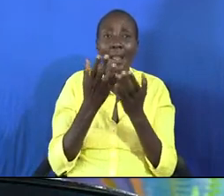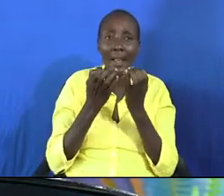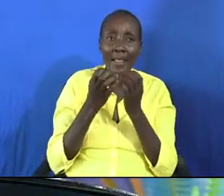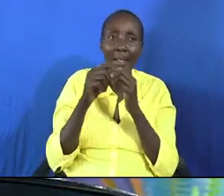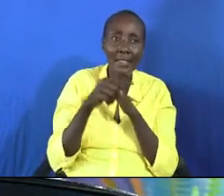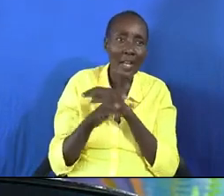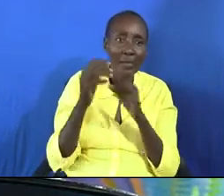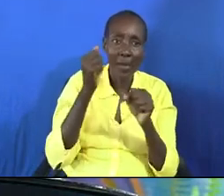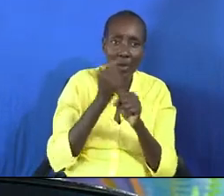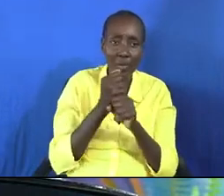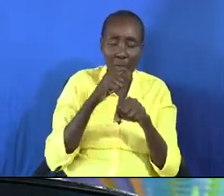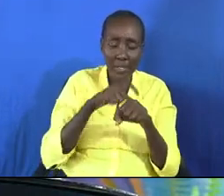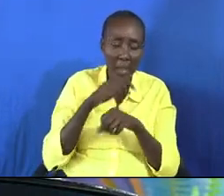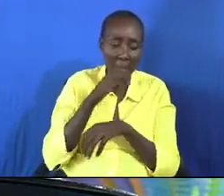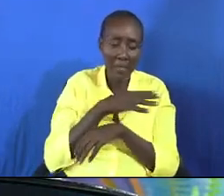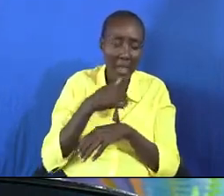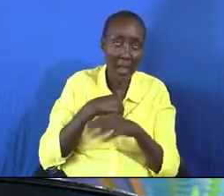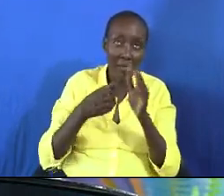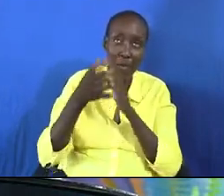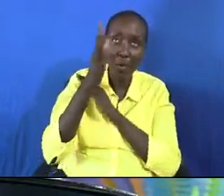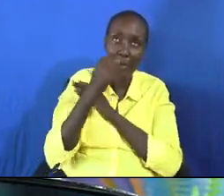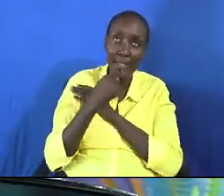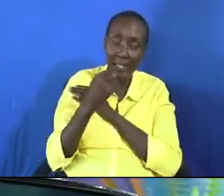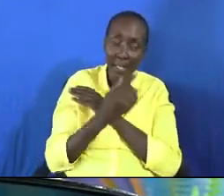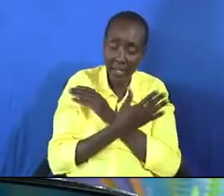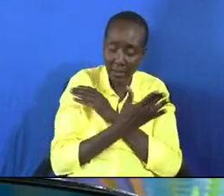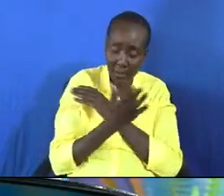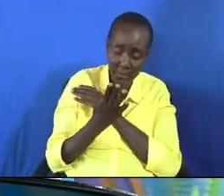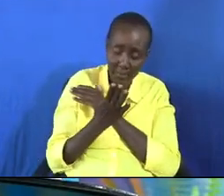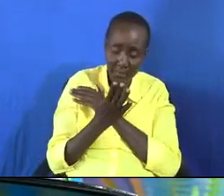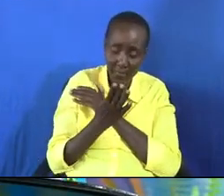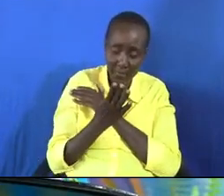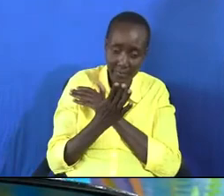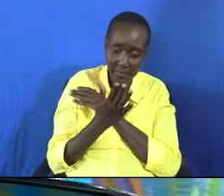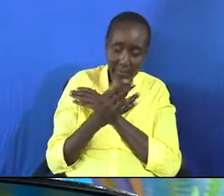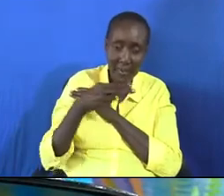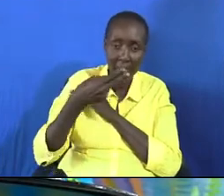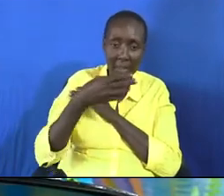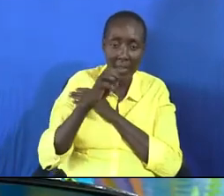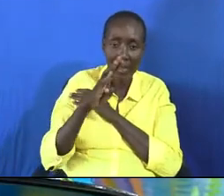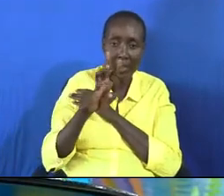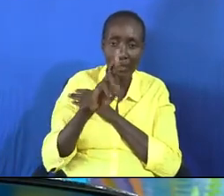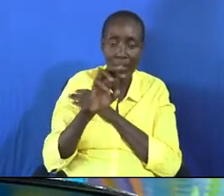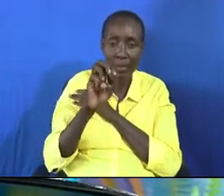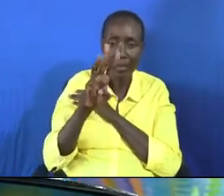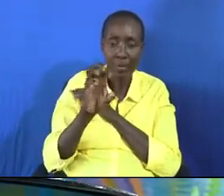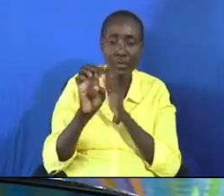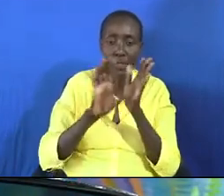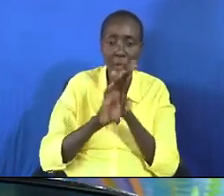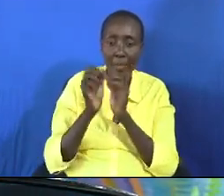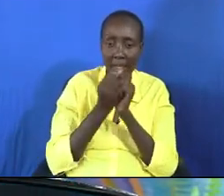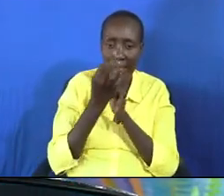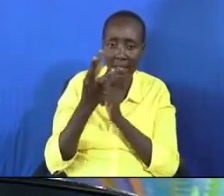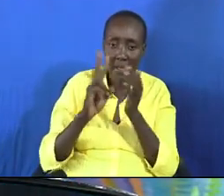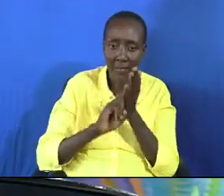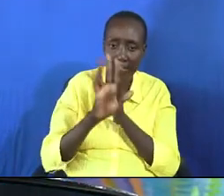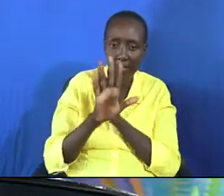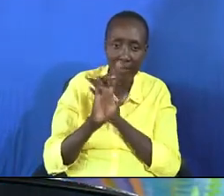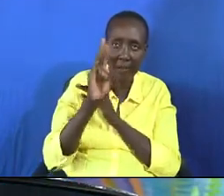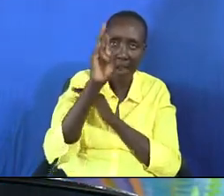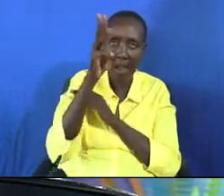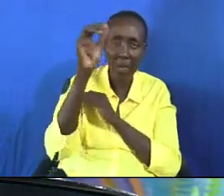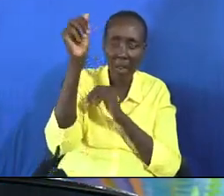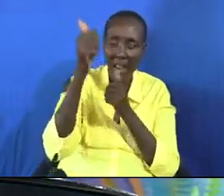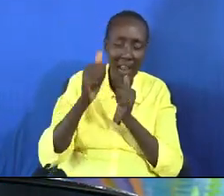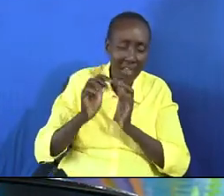you're very afraid. God is telling you, Hebrews 13 verse 5, "I will never leave